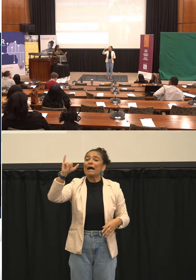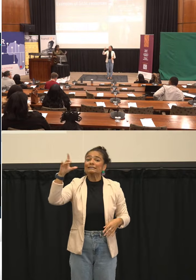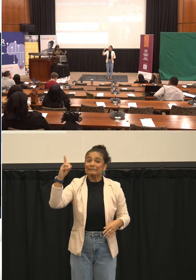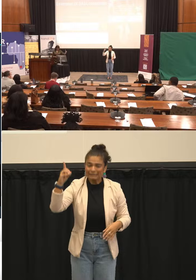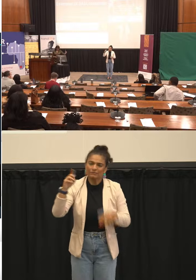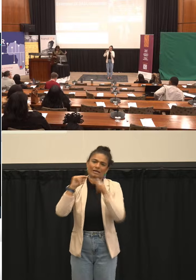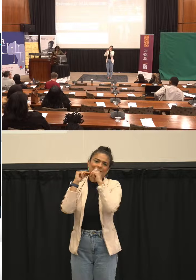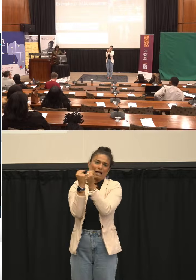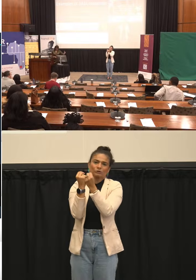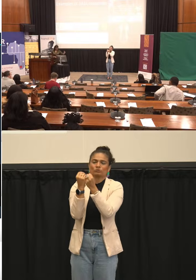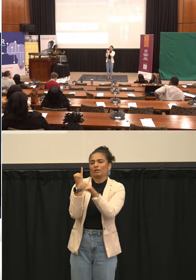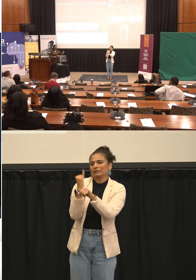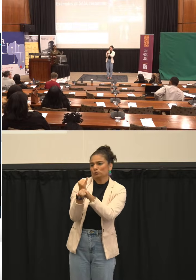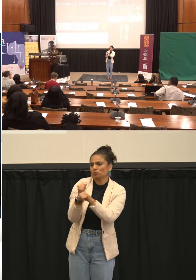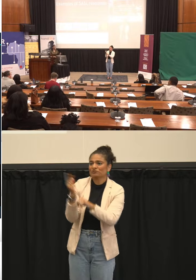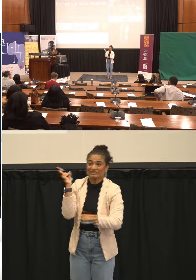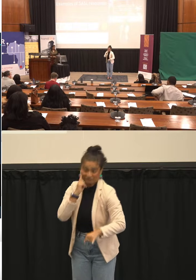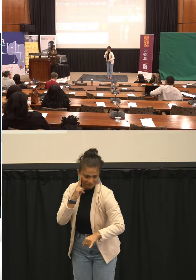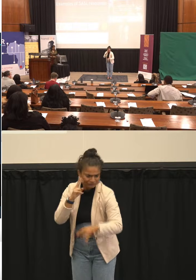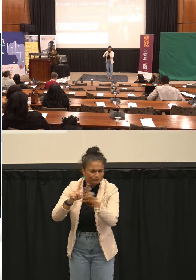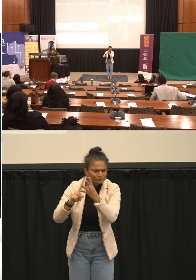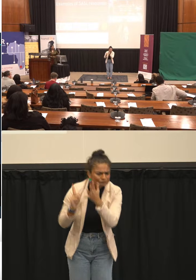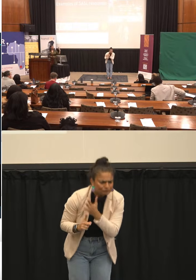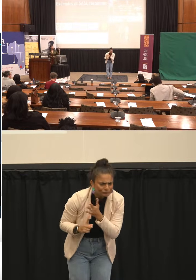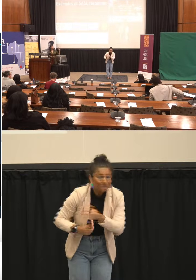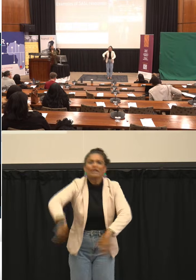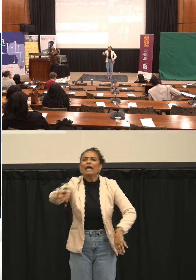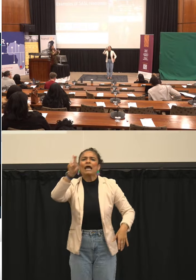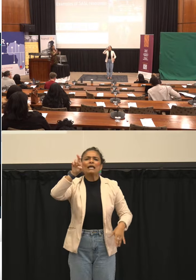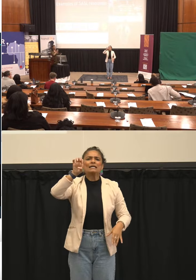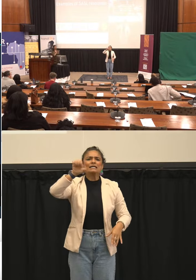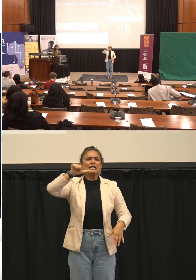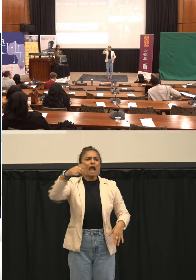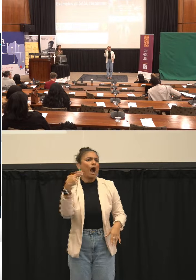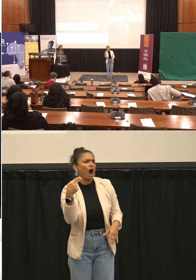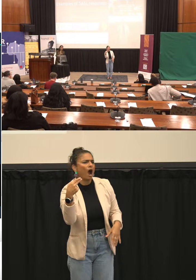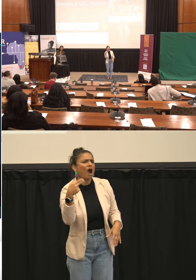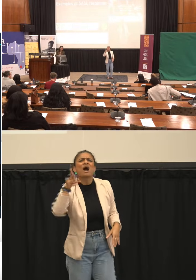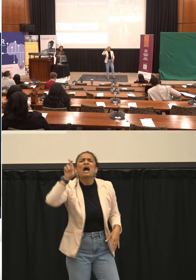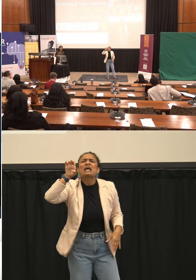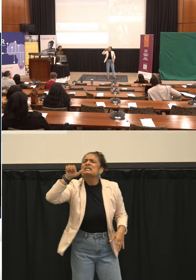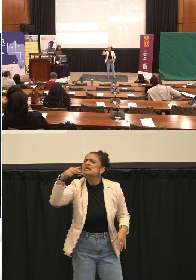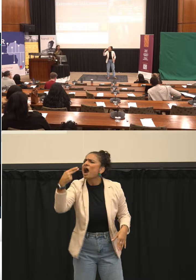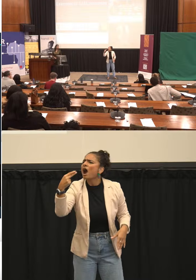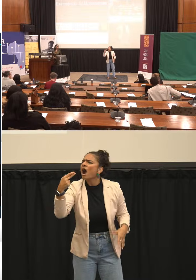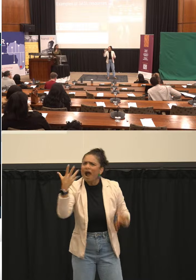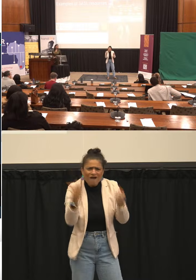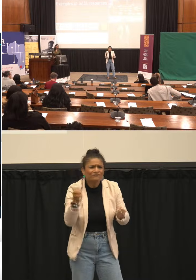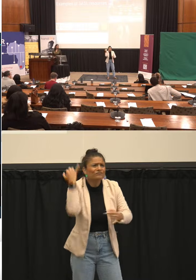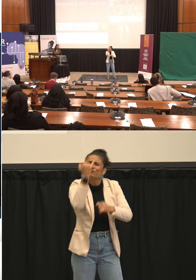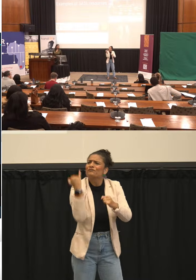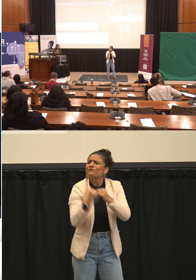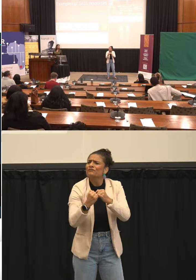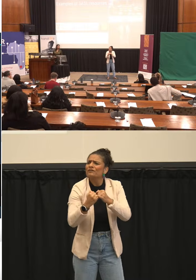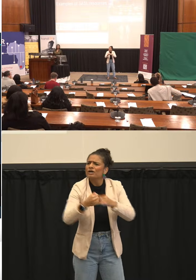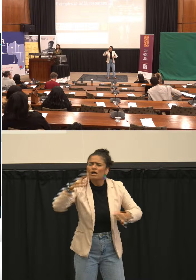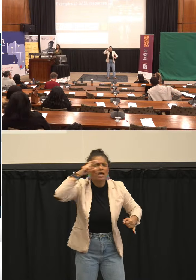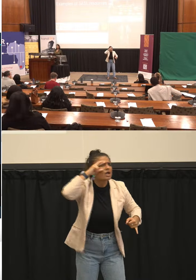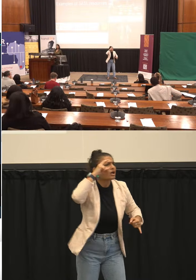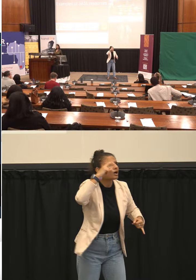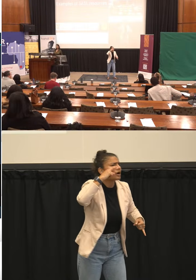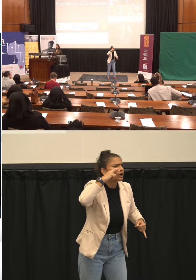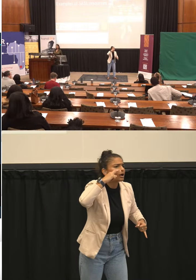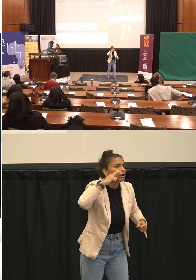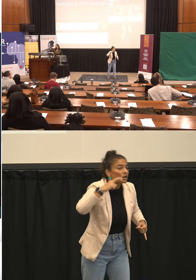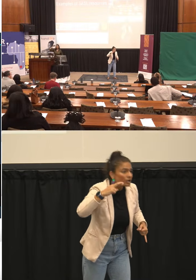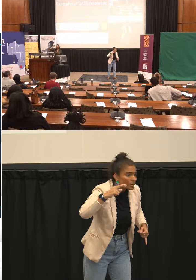Stellenbosch University, then HandLab, National Institute for the Deaf, and REA. Do you